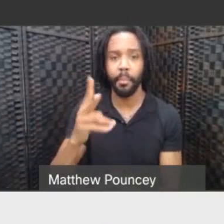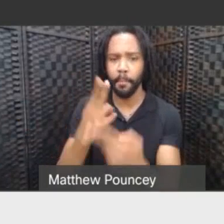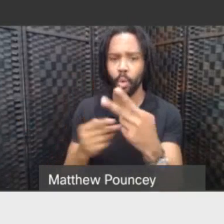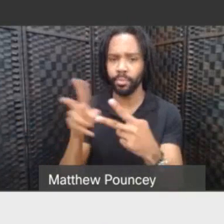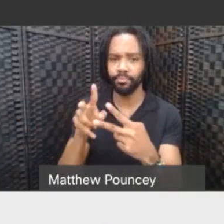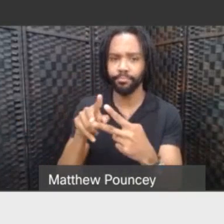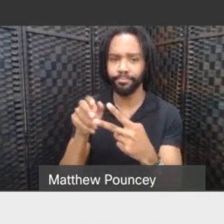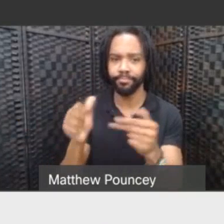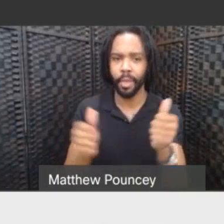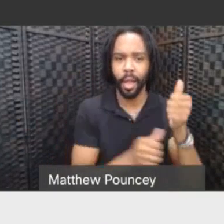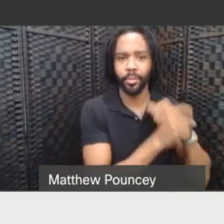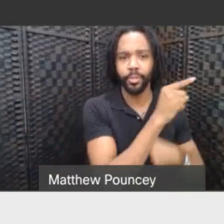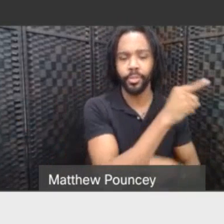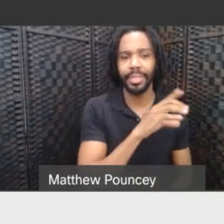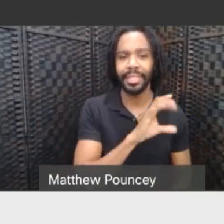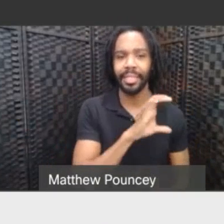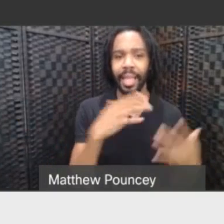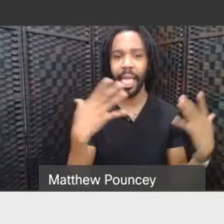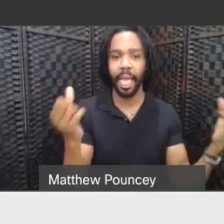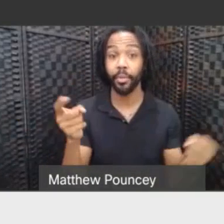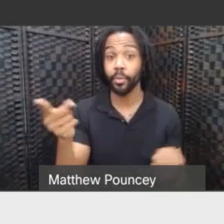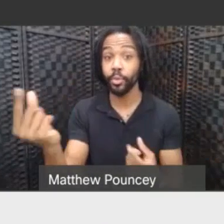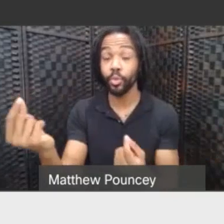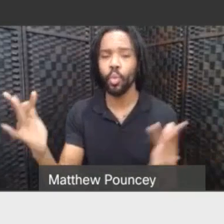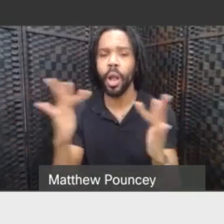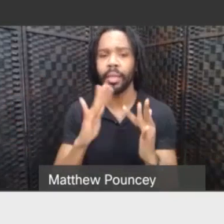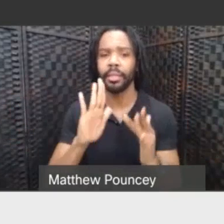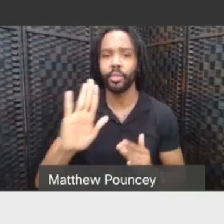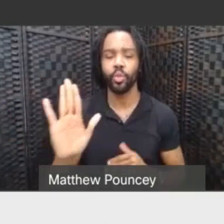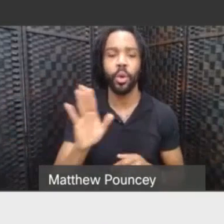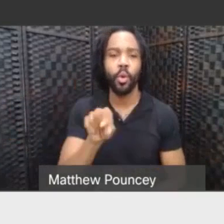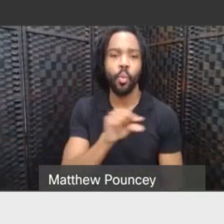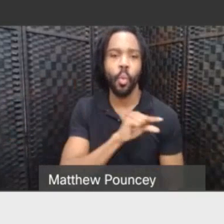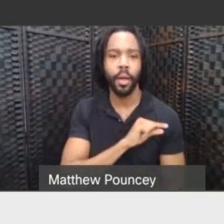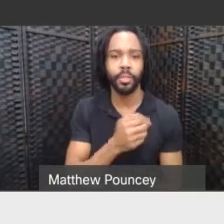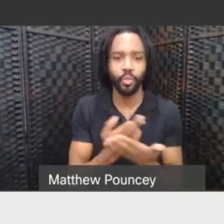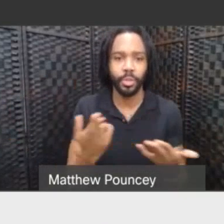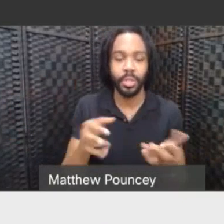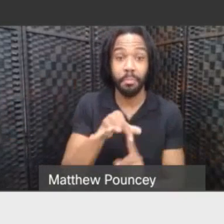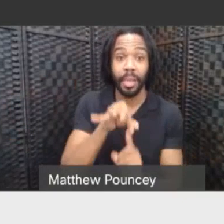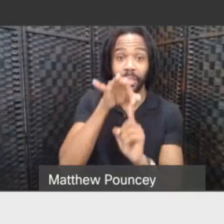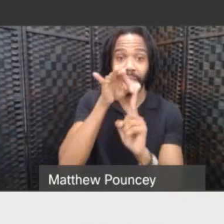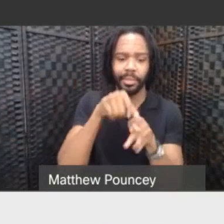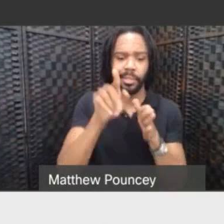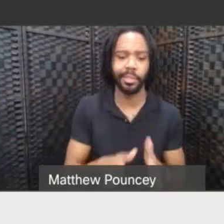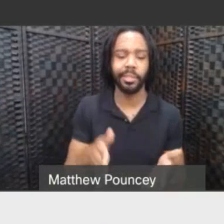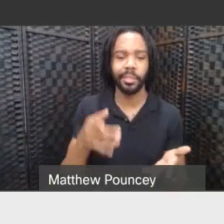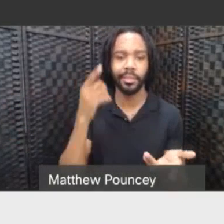Health, then you would need to reach out to your quality resource specialist to discuss this.